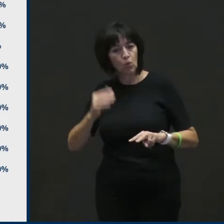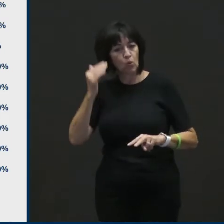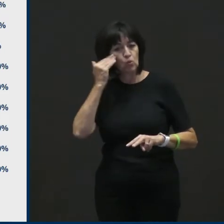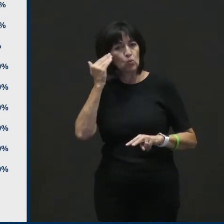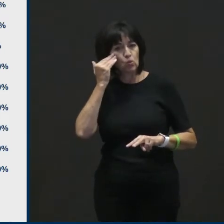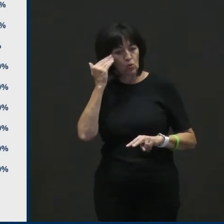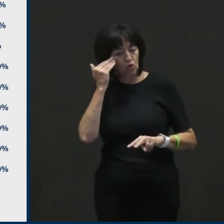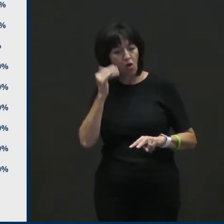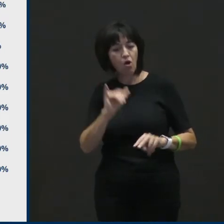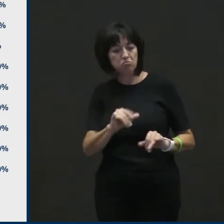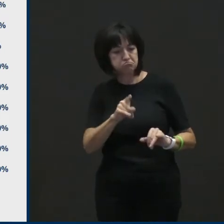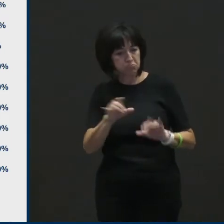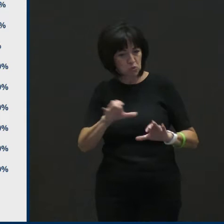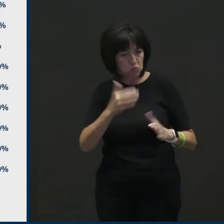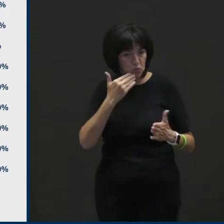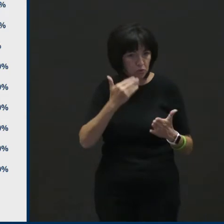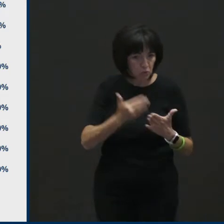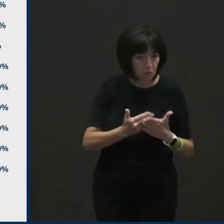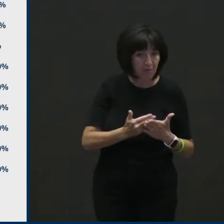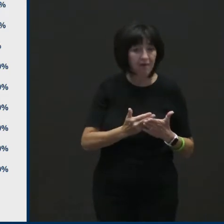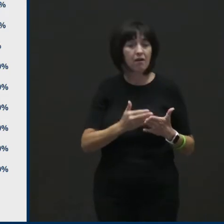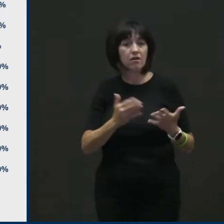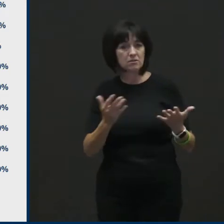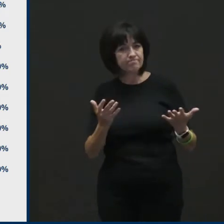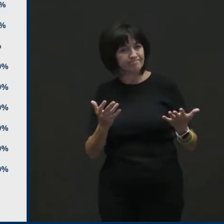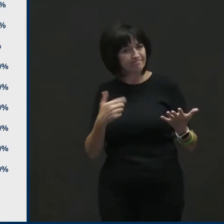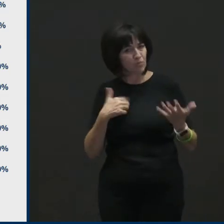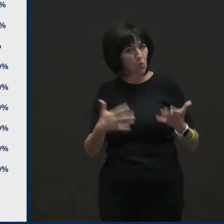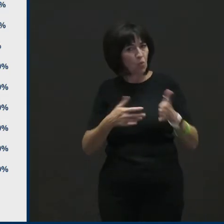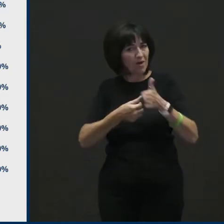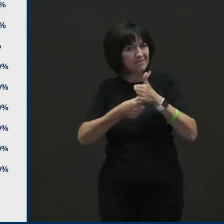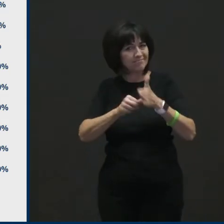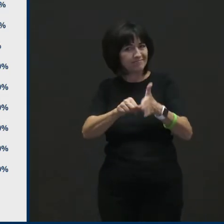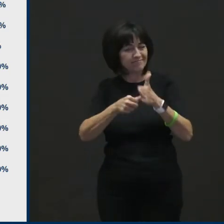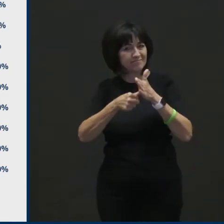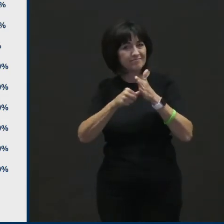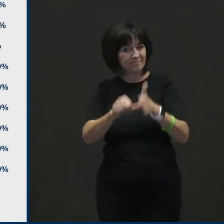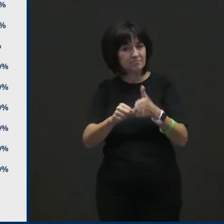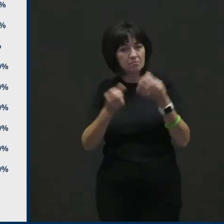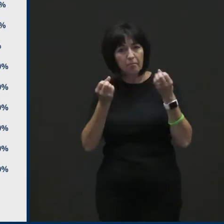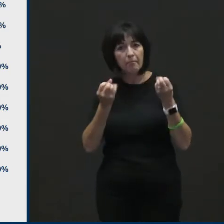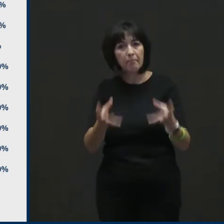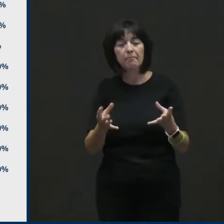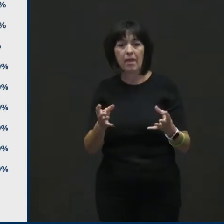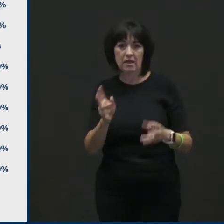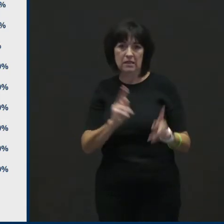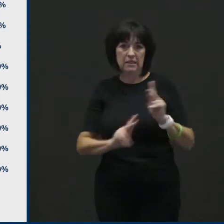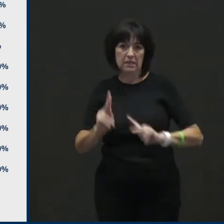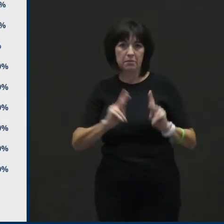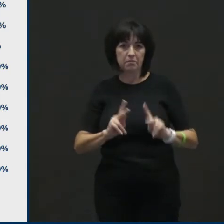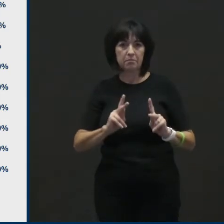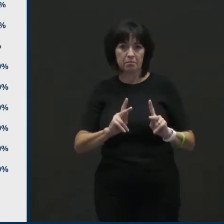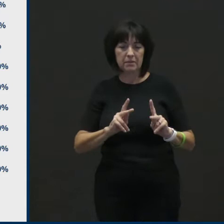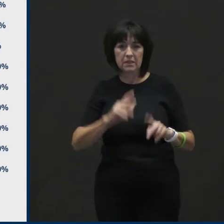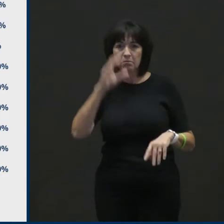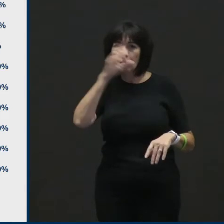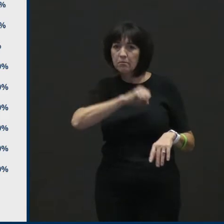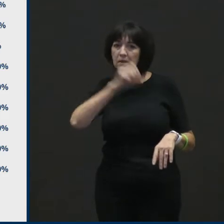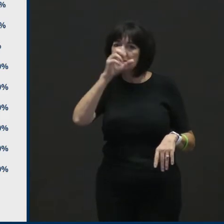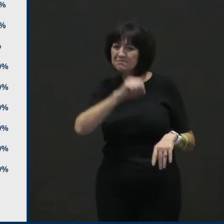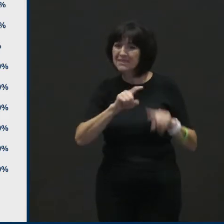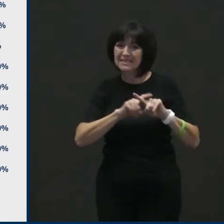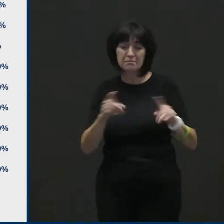so what we want to stress here is that we've got a great group of healthcare providers,